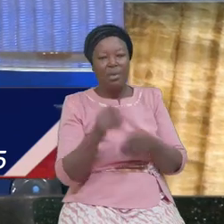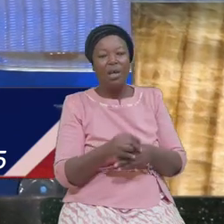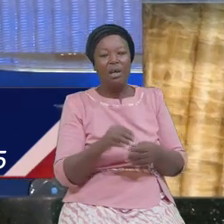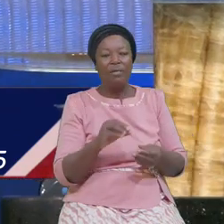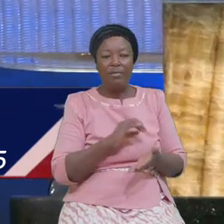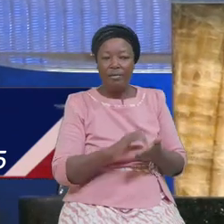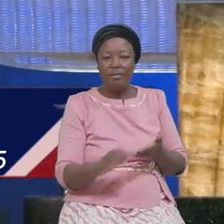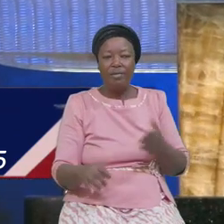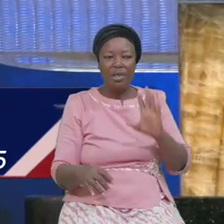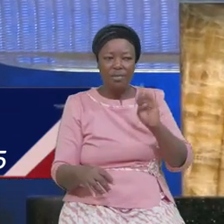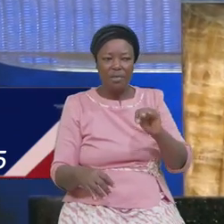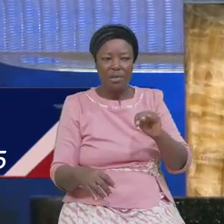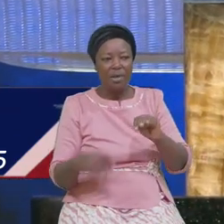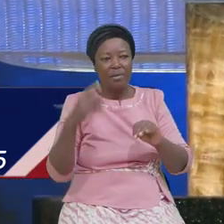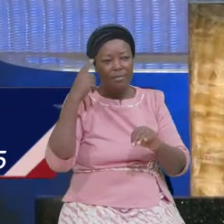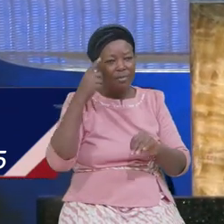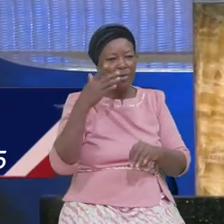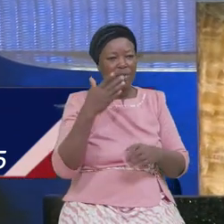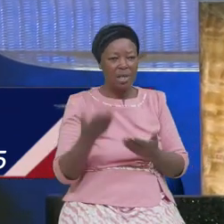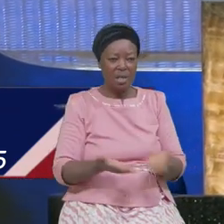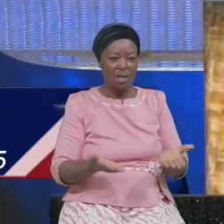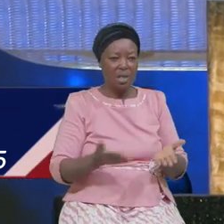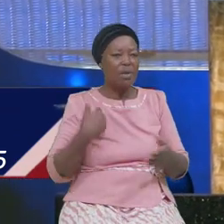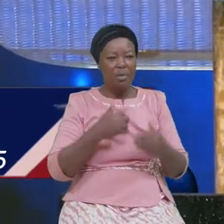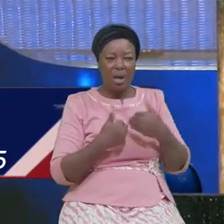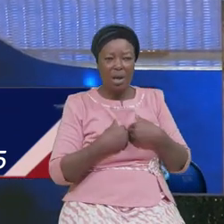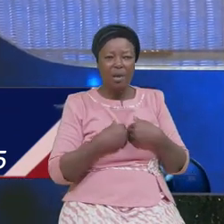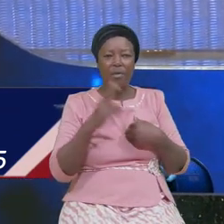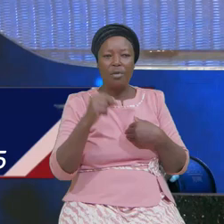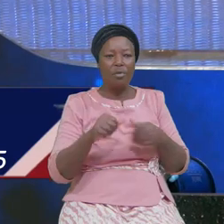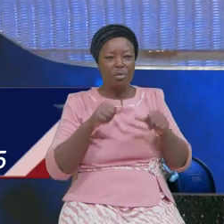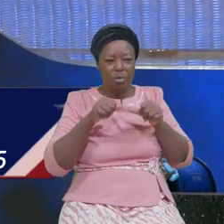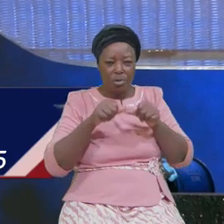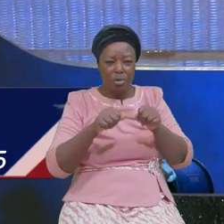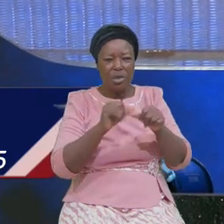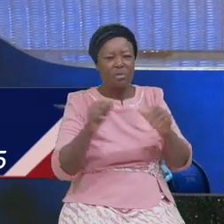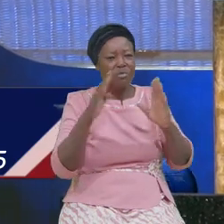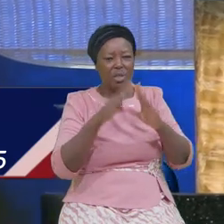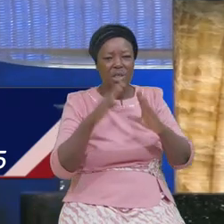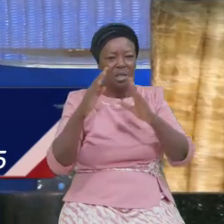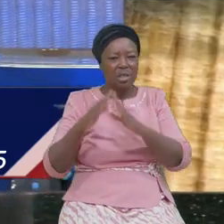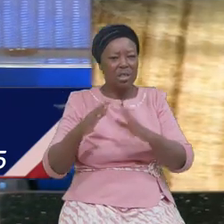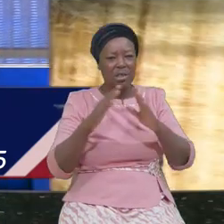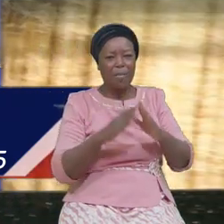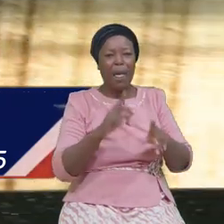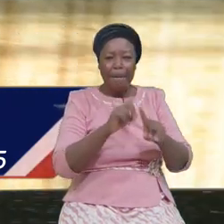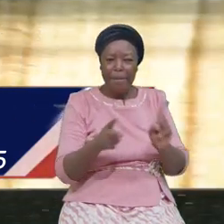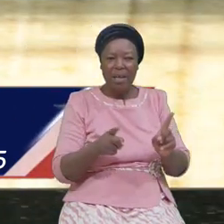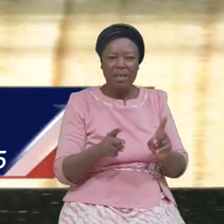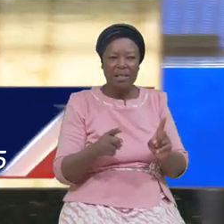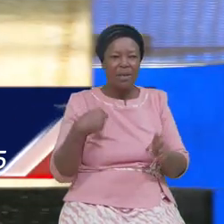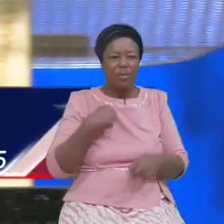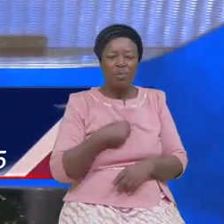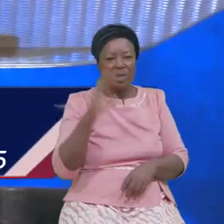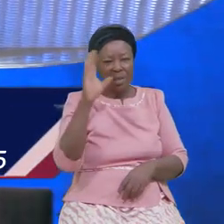Verse 14, for here we have no continuing city, but we